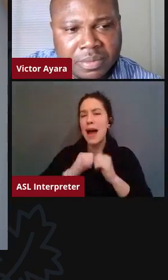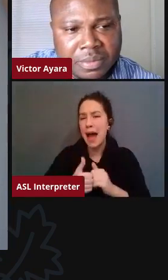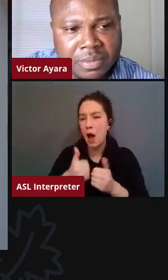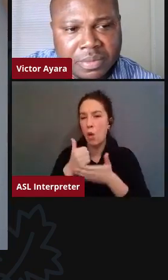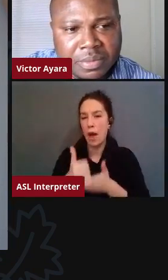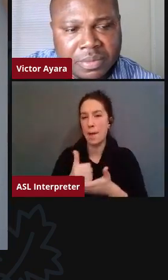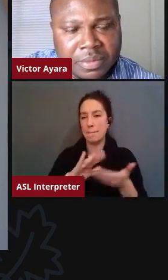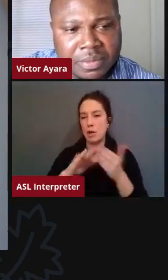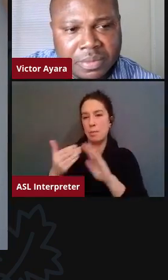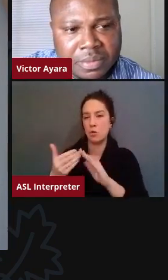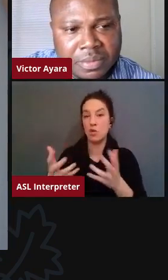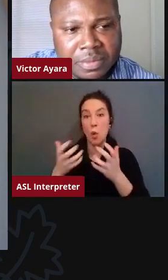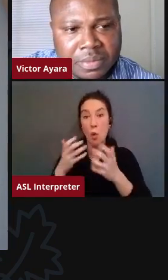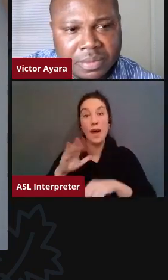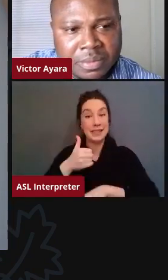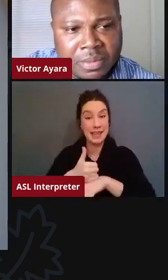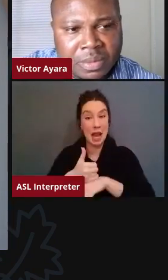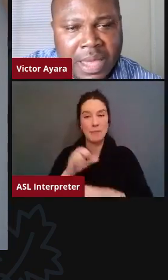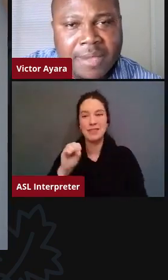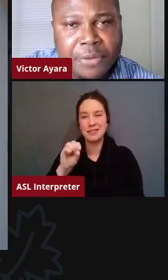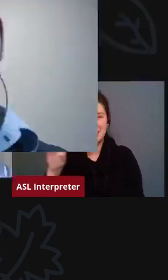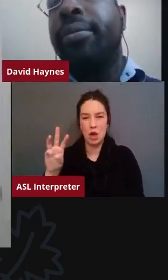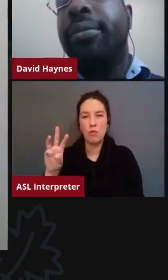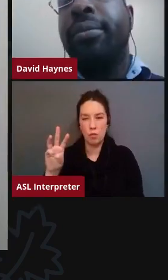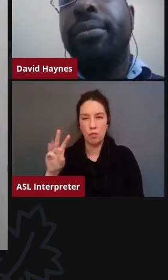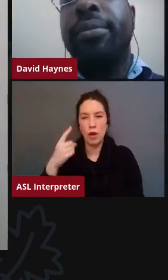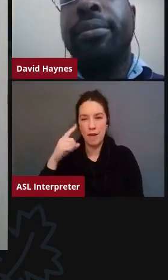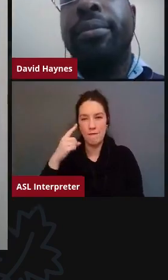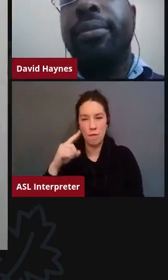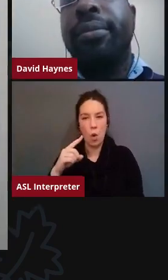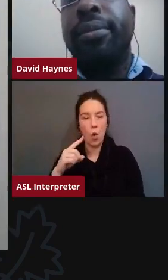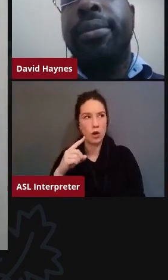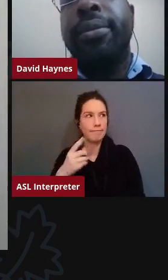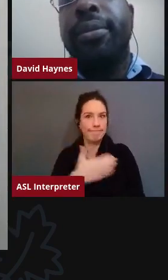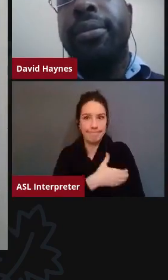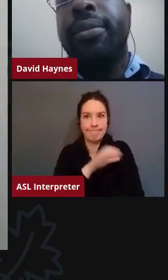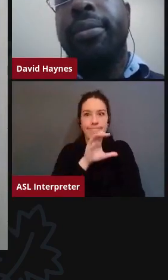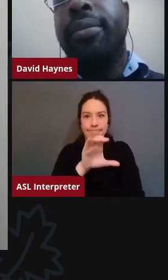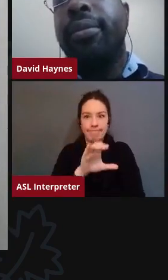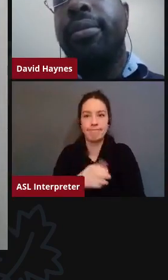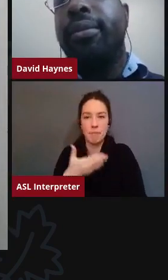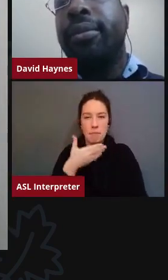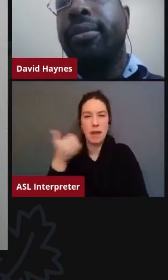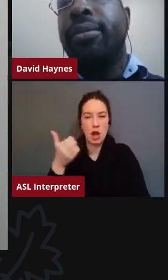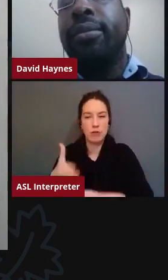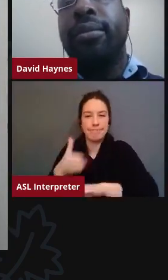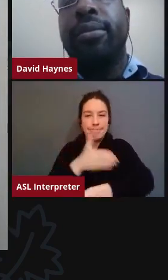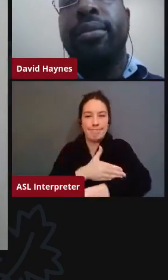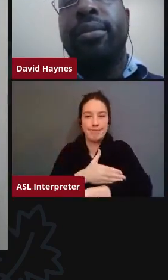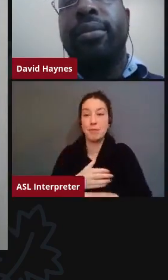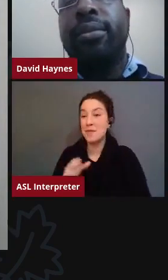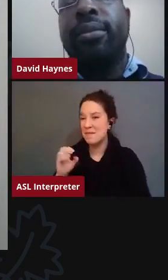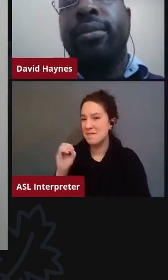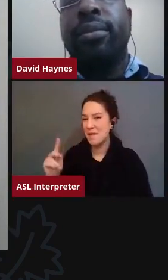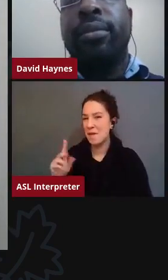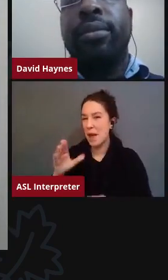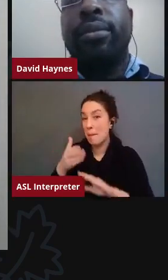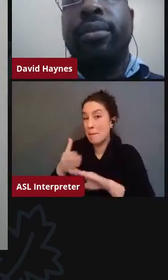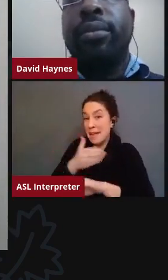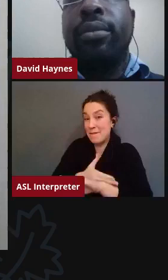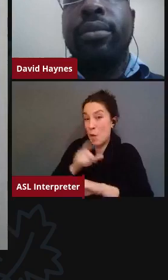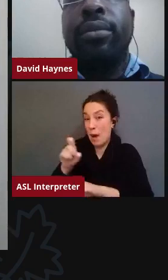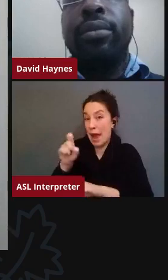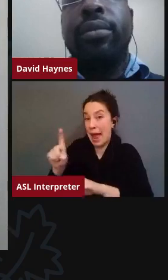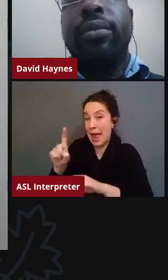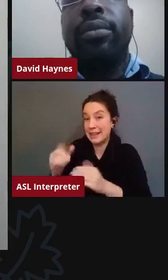to better help everyone do that. Thank you very much. And I'm just going to reintroduce you before I ask my next question. If you're